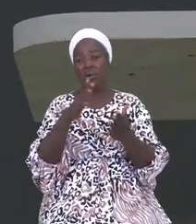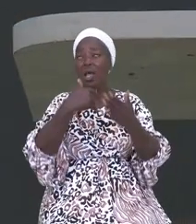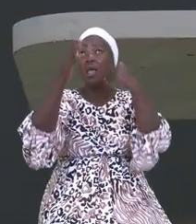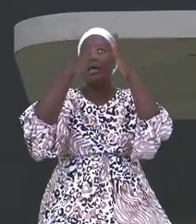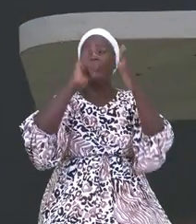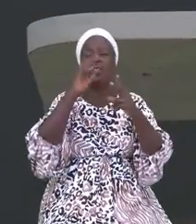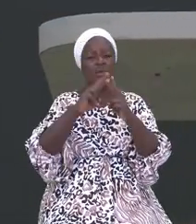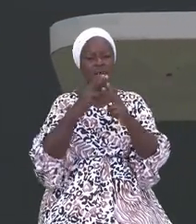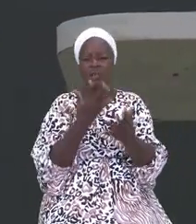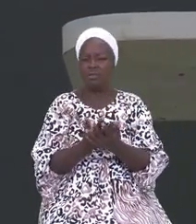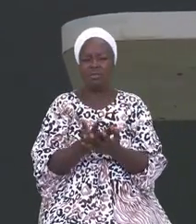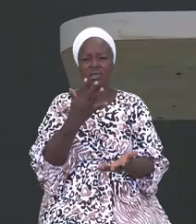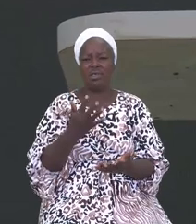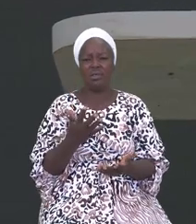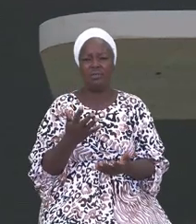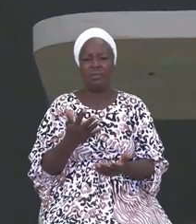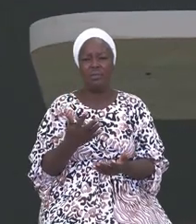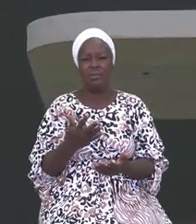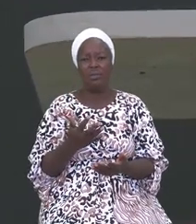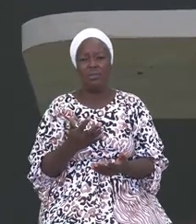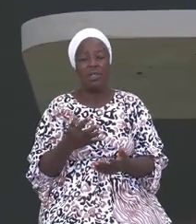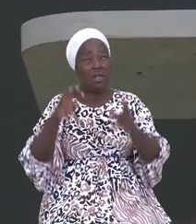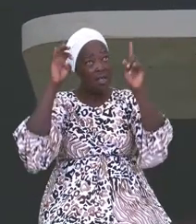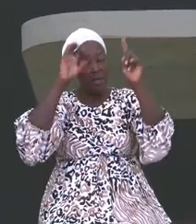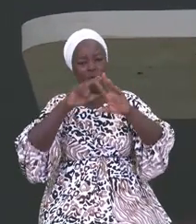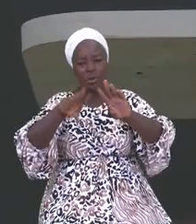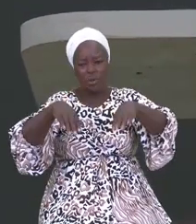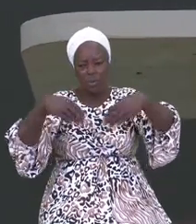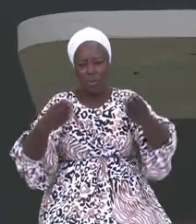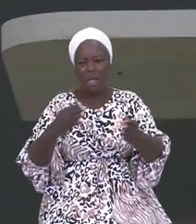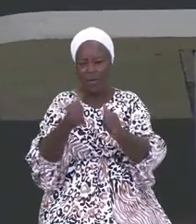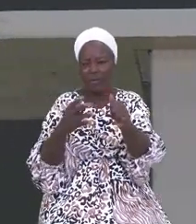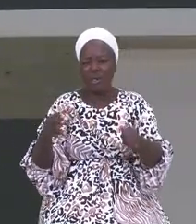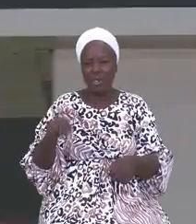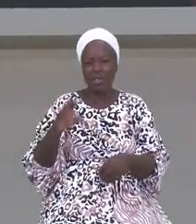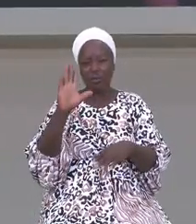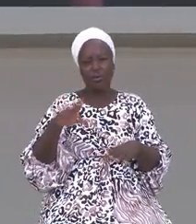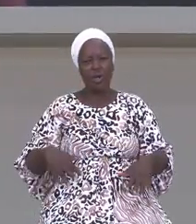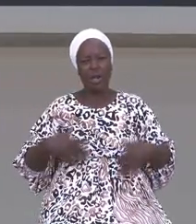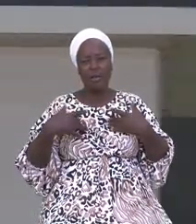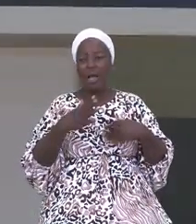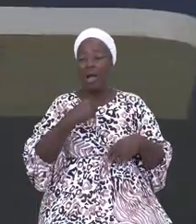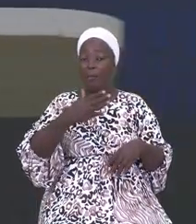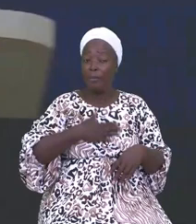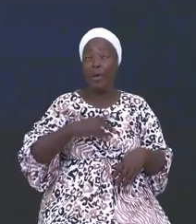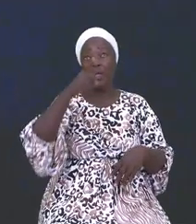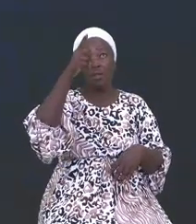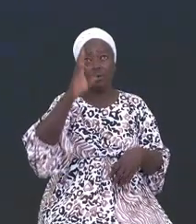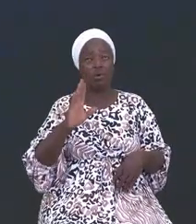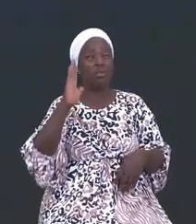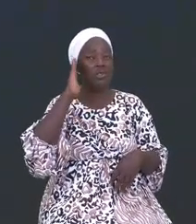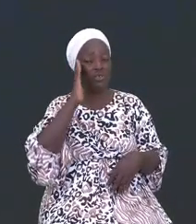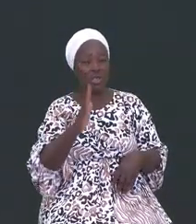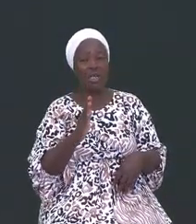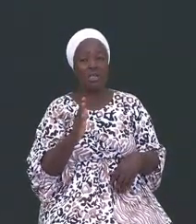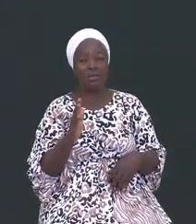so rich. It will supply every need of your life. And my God